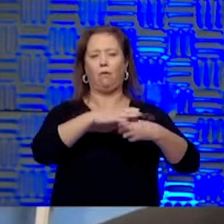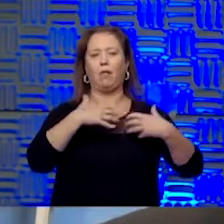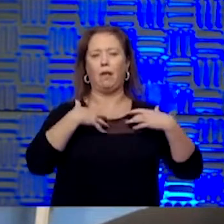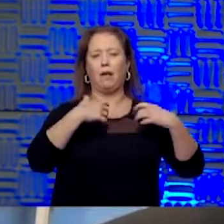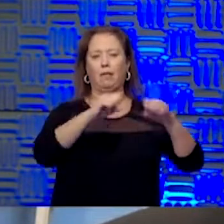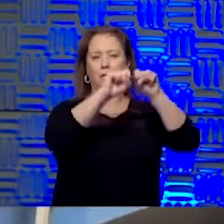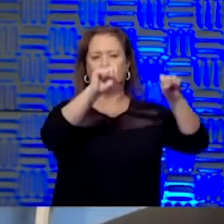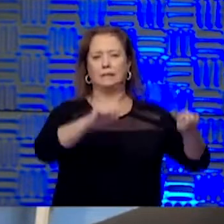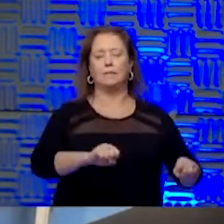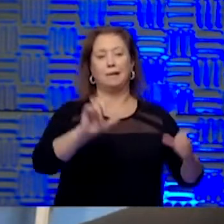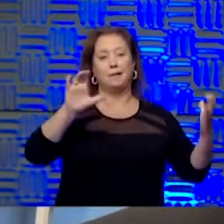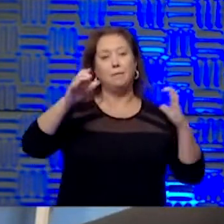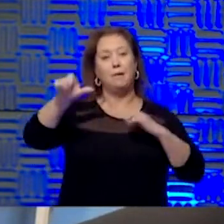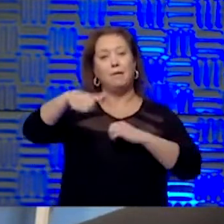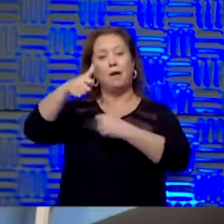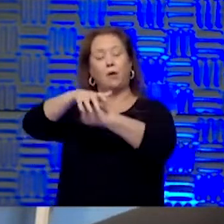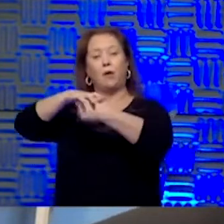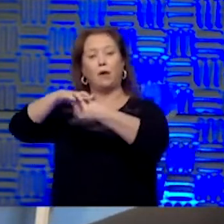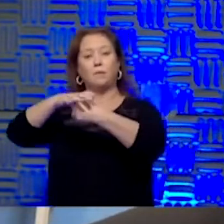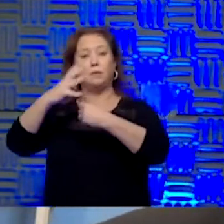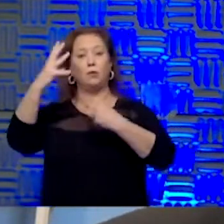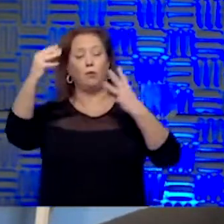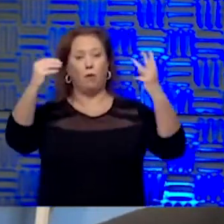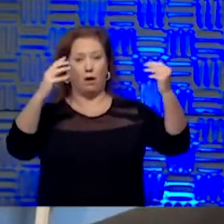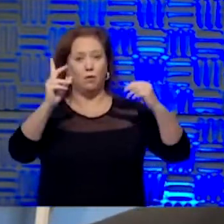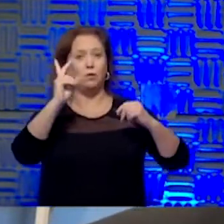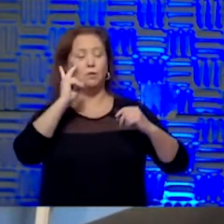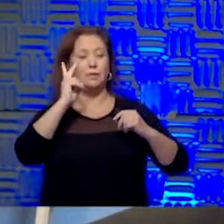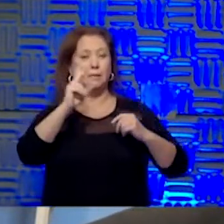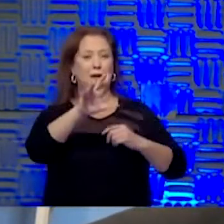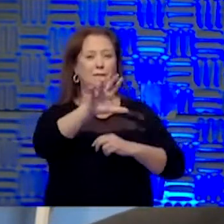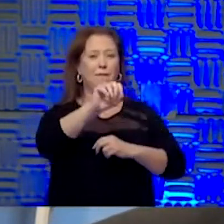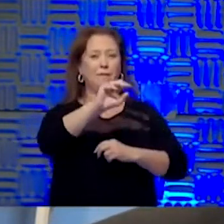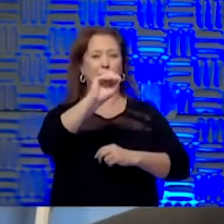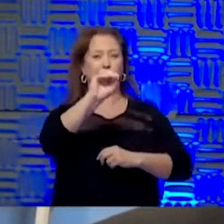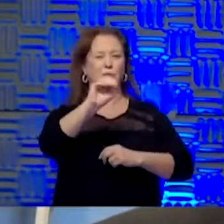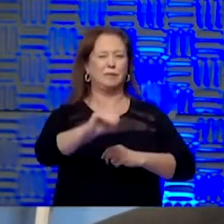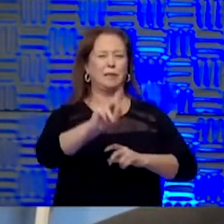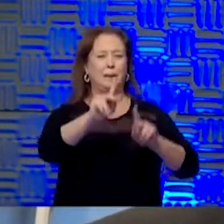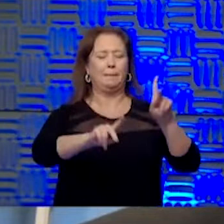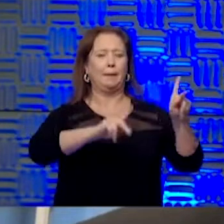other areas. But when you go out in the public, you do see about 50% of folks